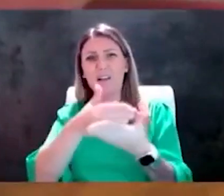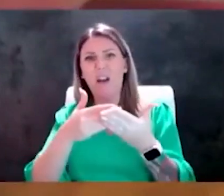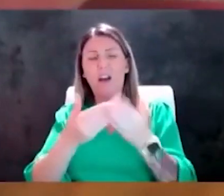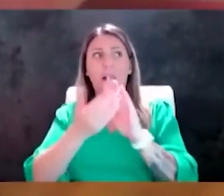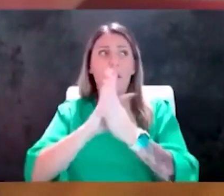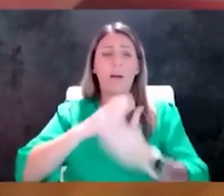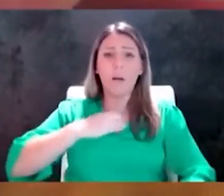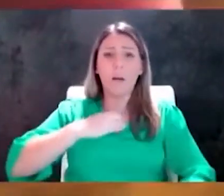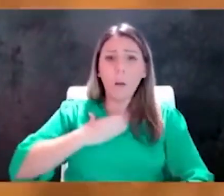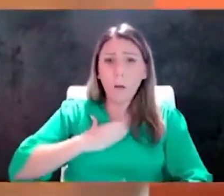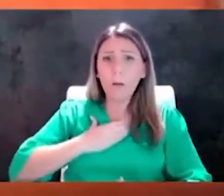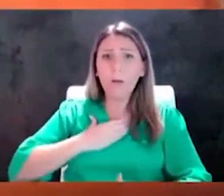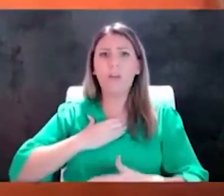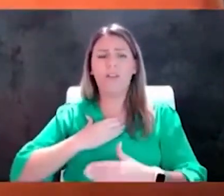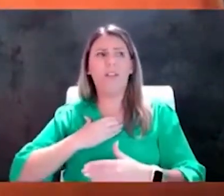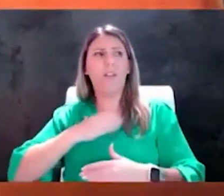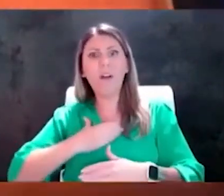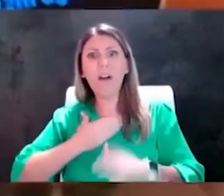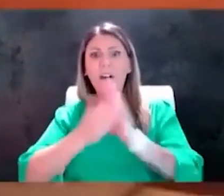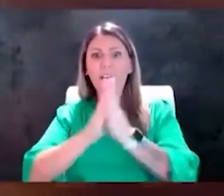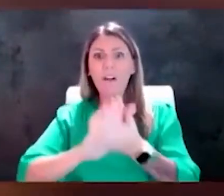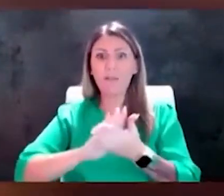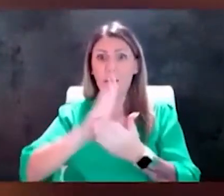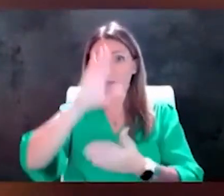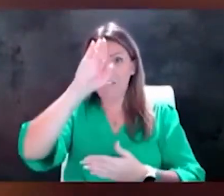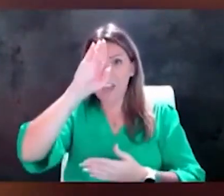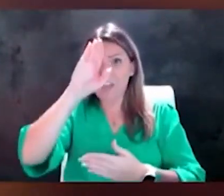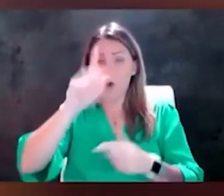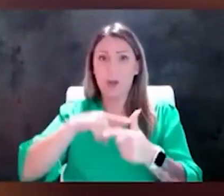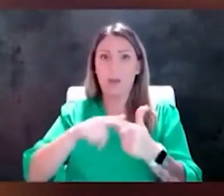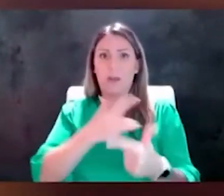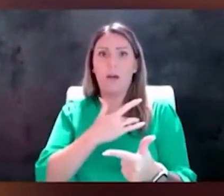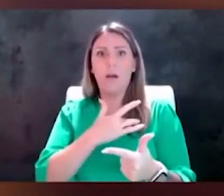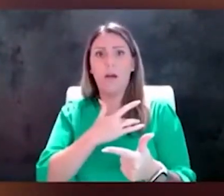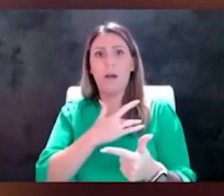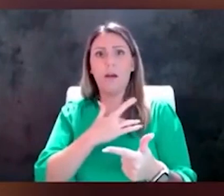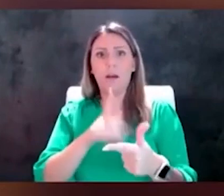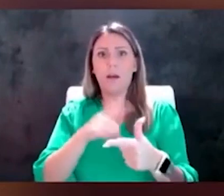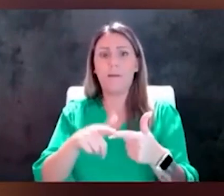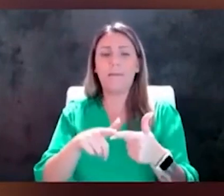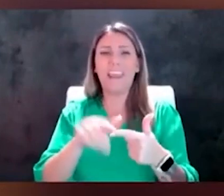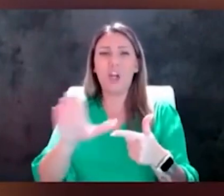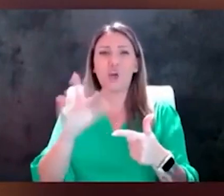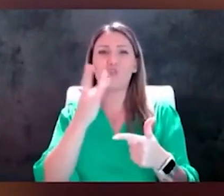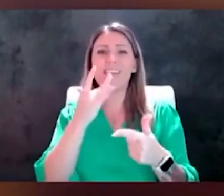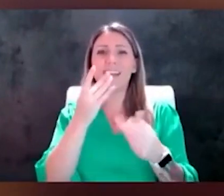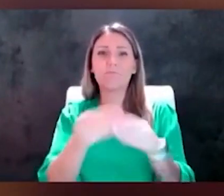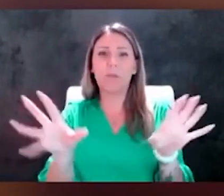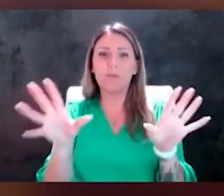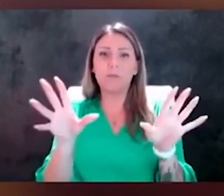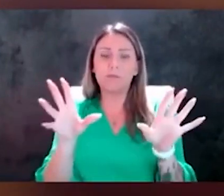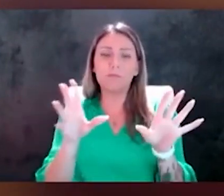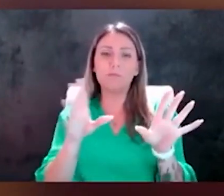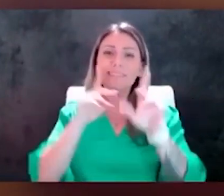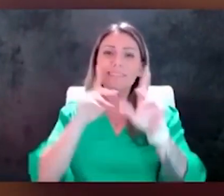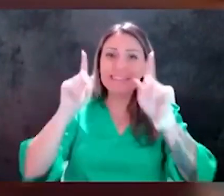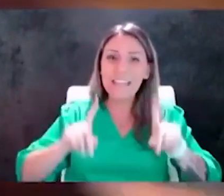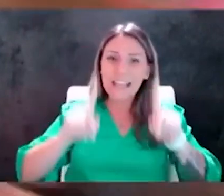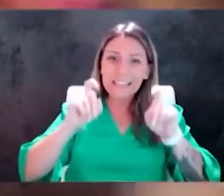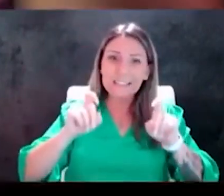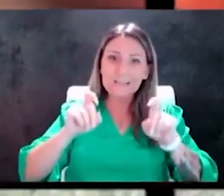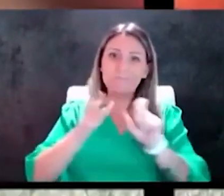cough became a fever, add in a racing heart. Then Mikayla lost her sense of taste. She got tested, COVID